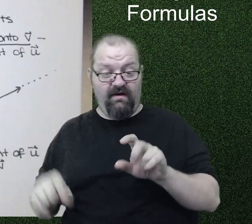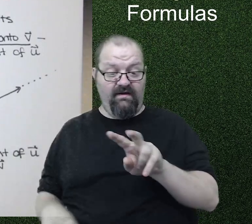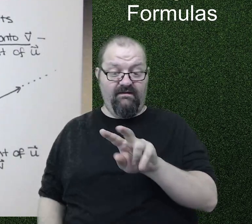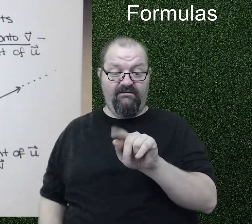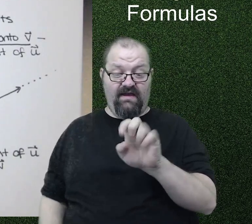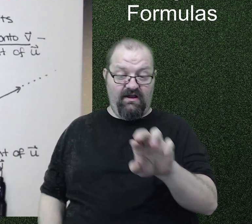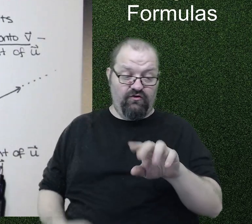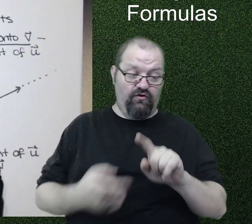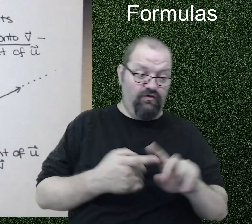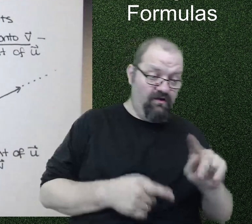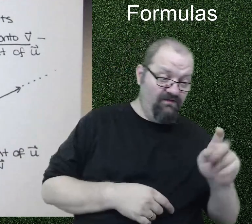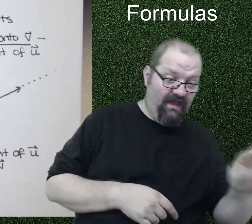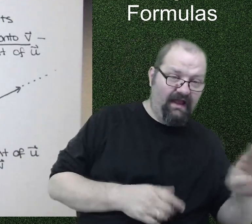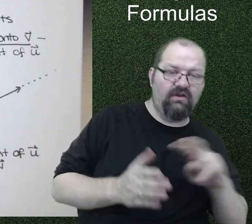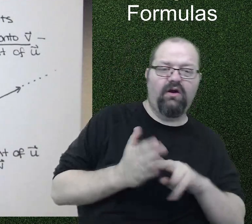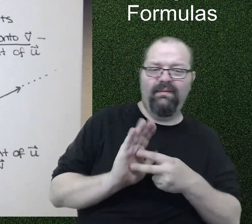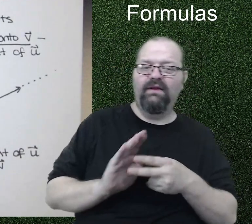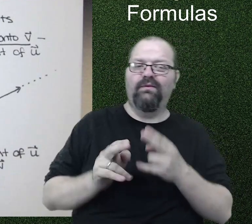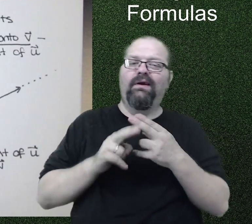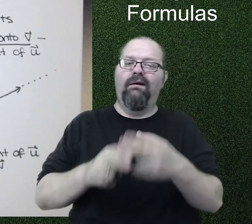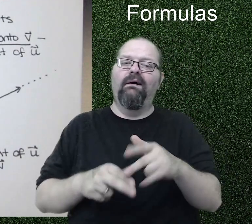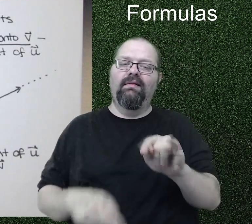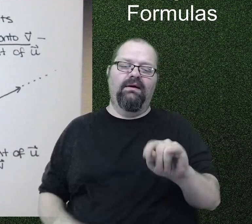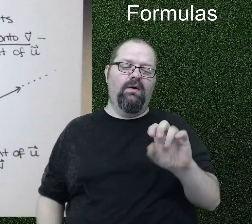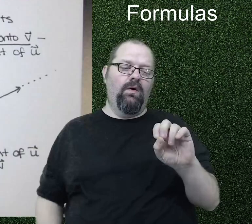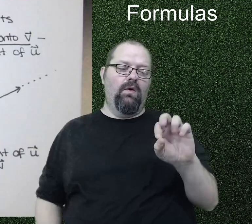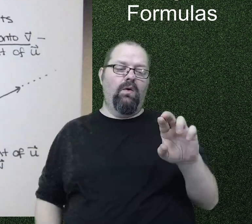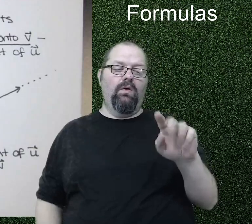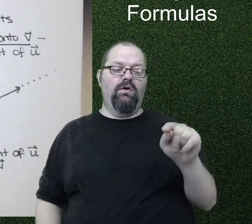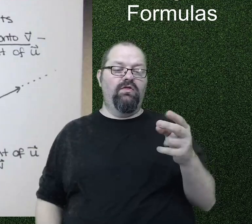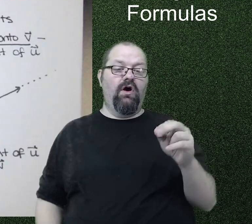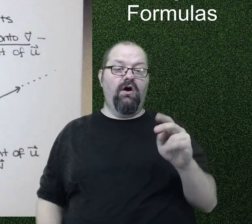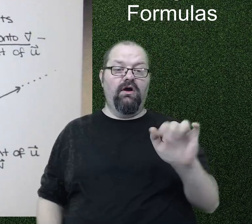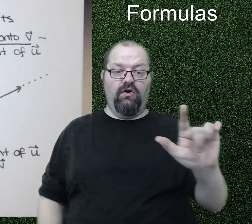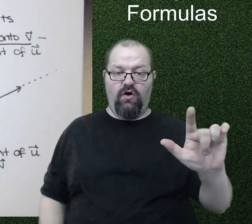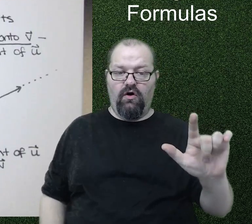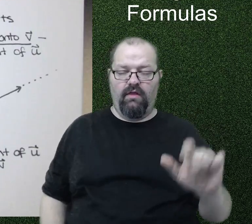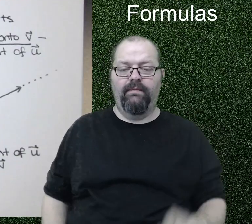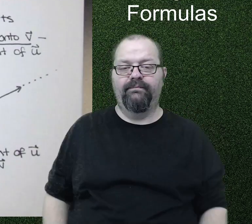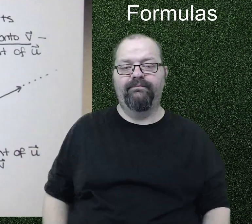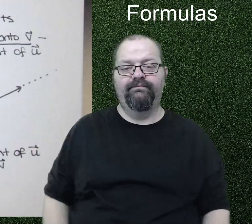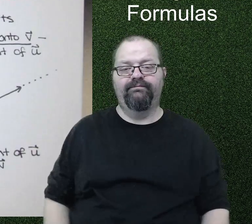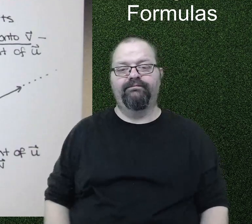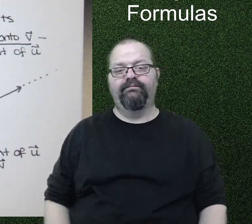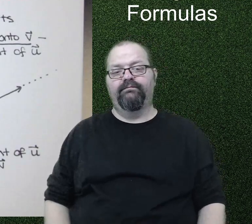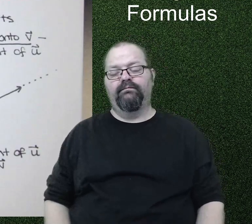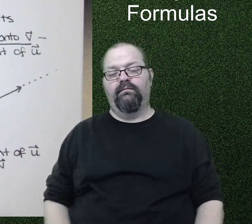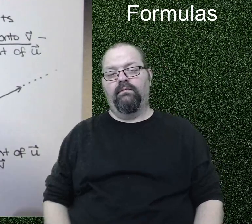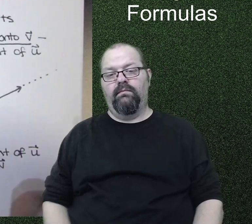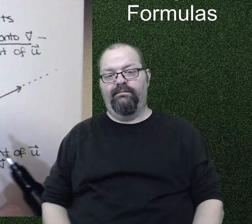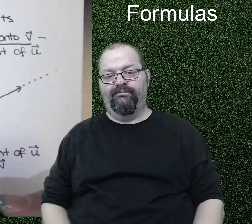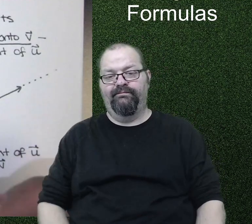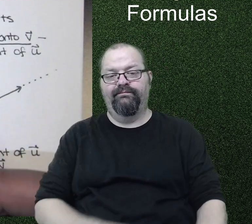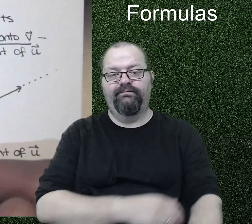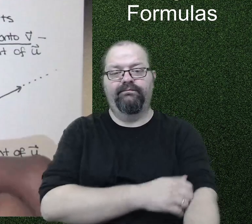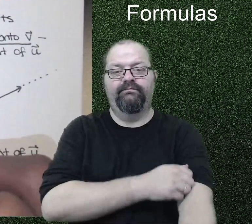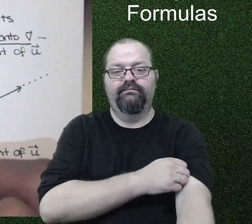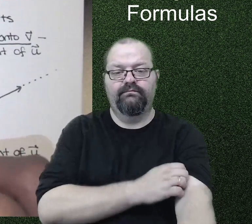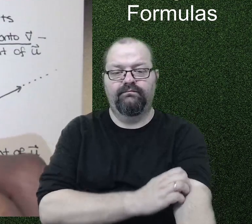And this is the part of U that I have to add to the projection to get U back.